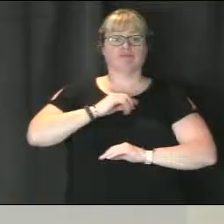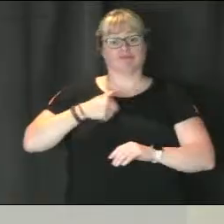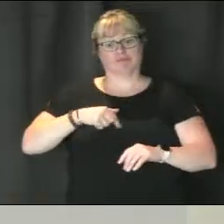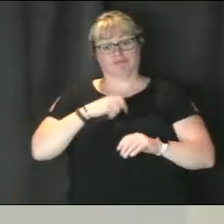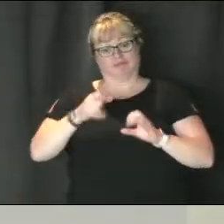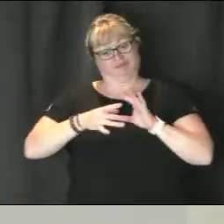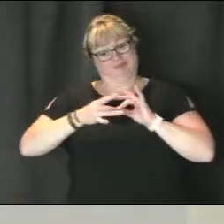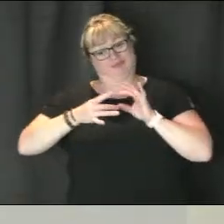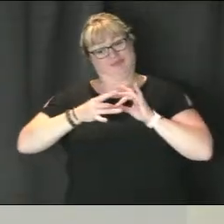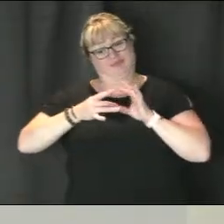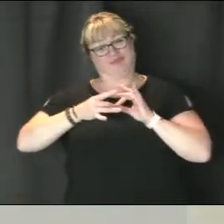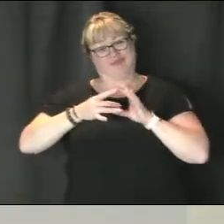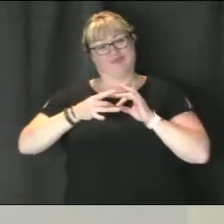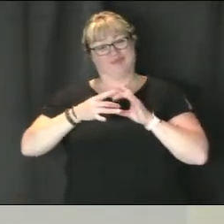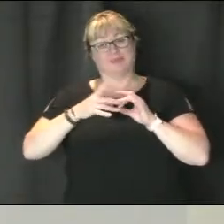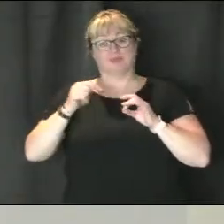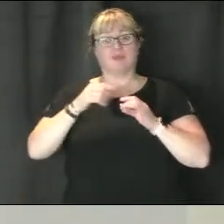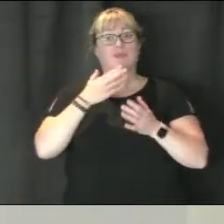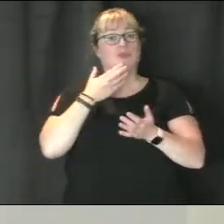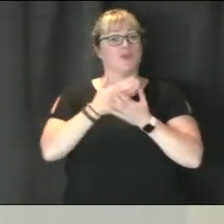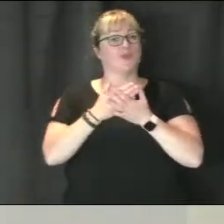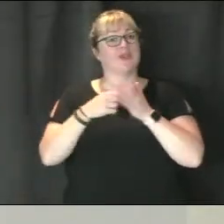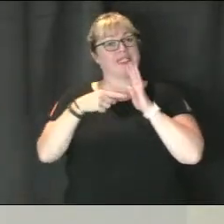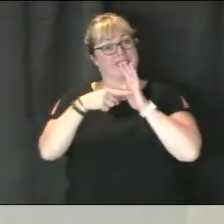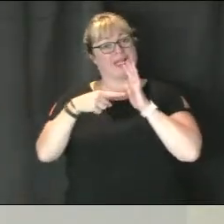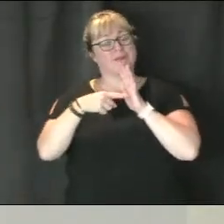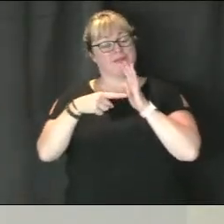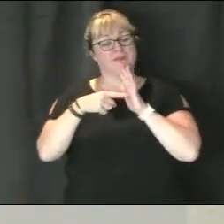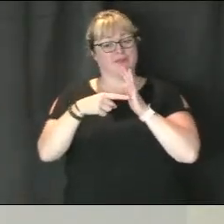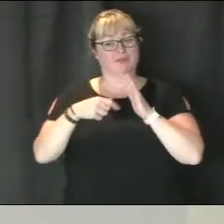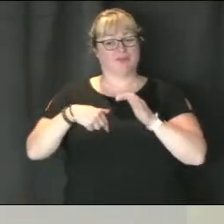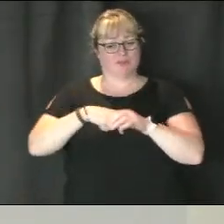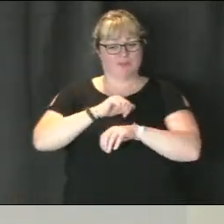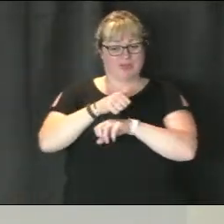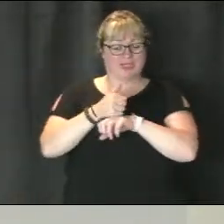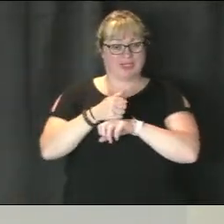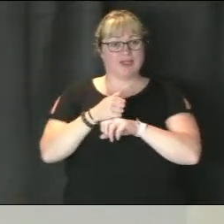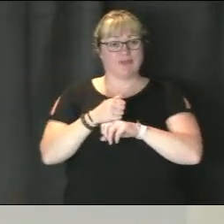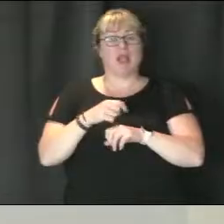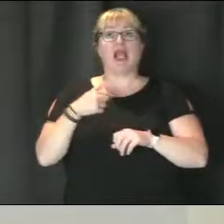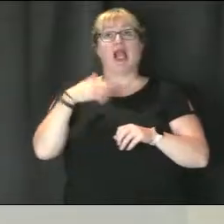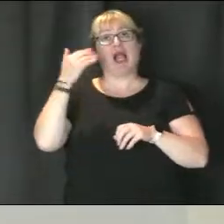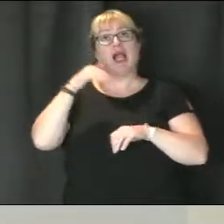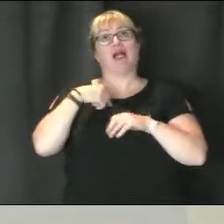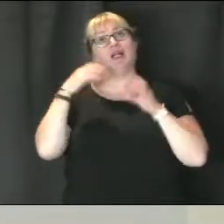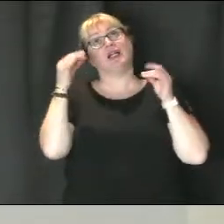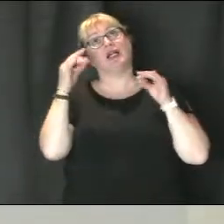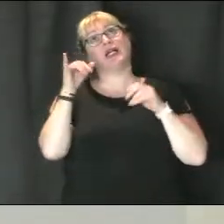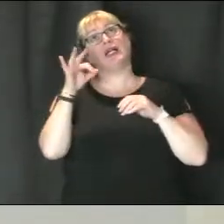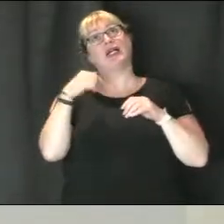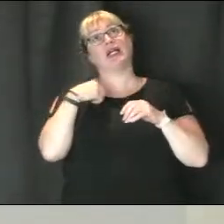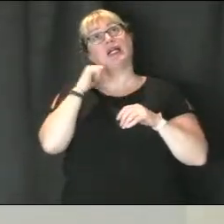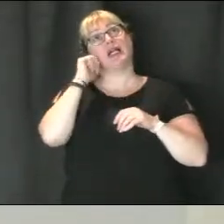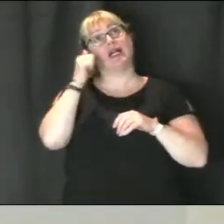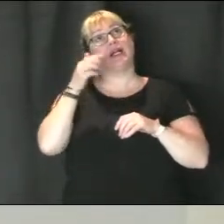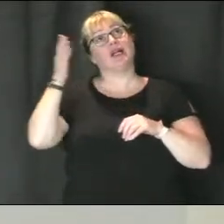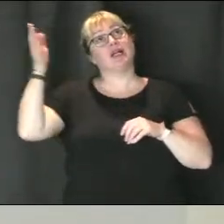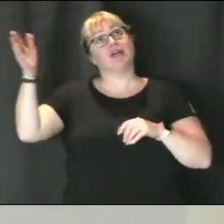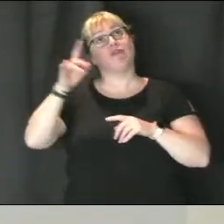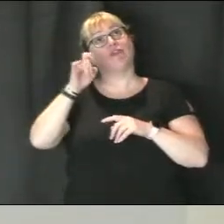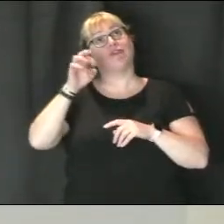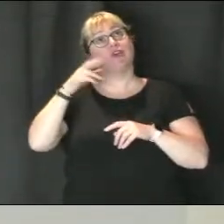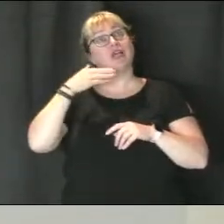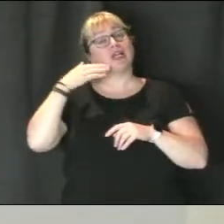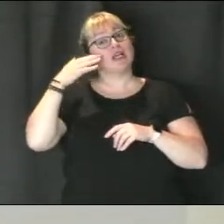and on, but just to give you a couple of examples, you know, like. And I thought also last night, I said, if tomorrow in Riverhead, the people